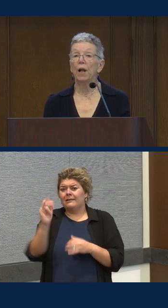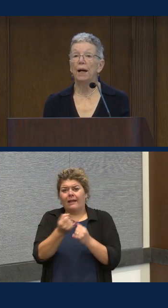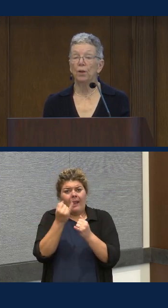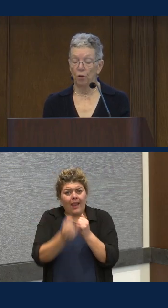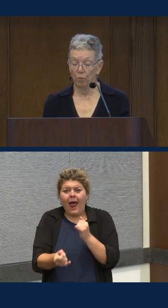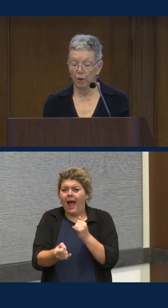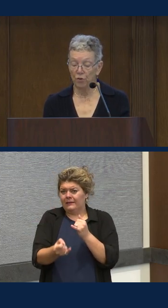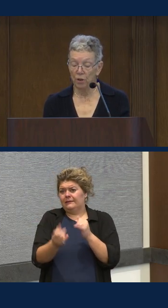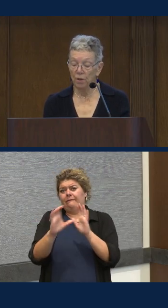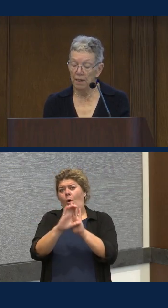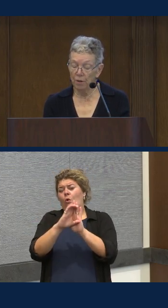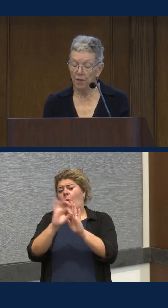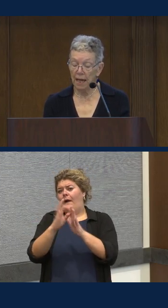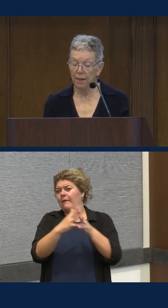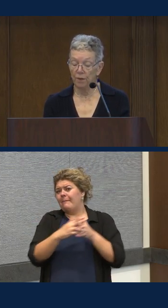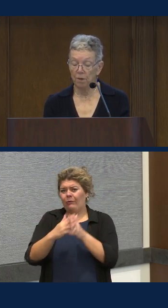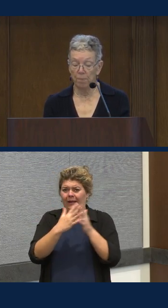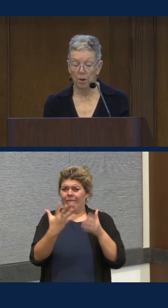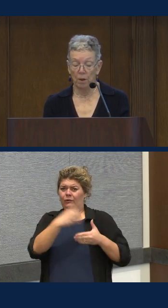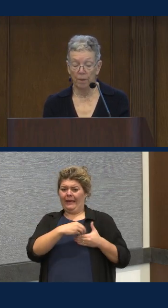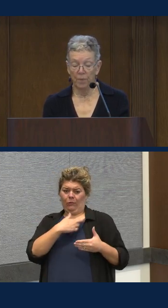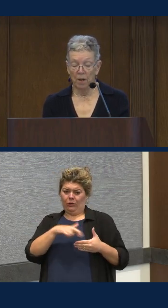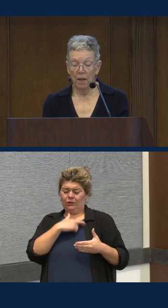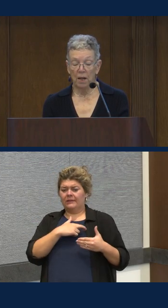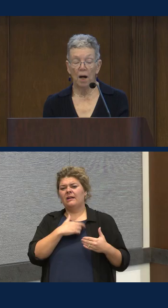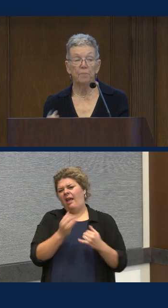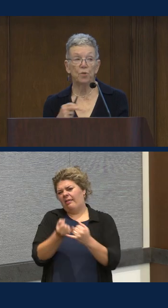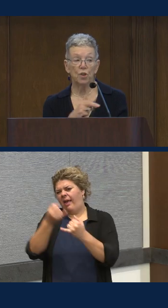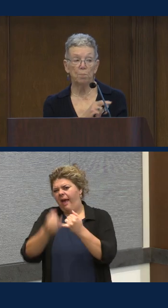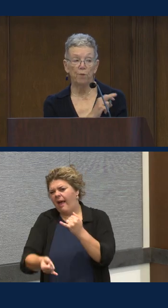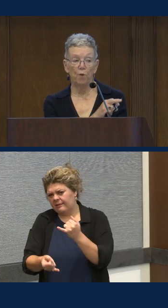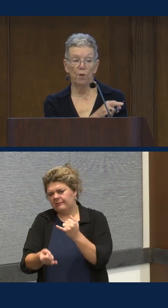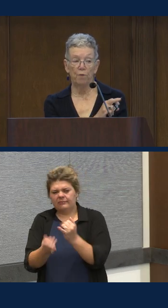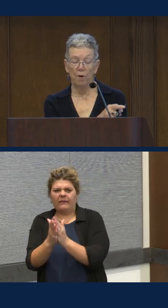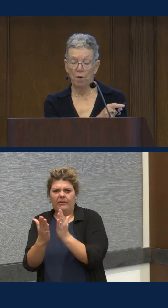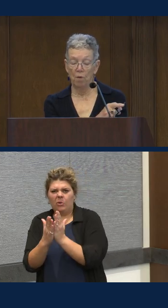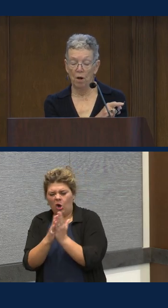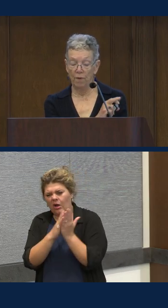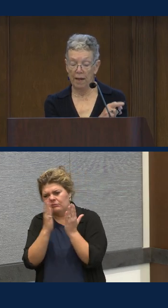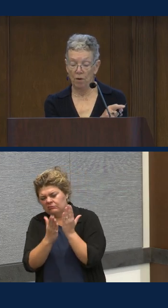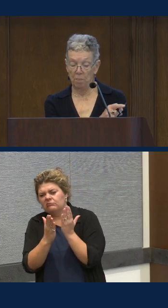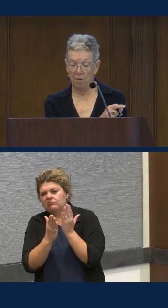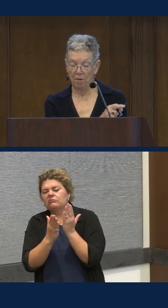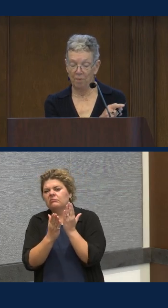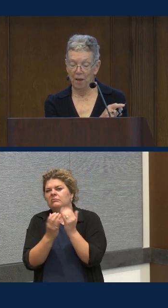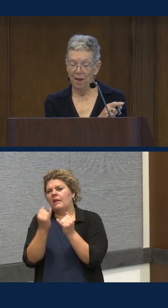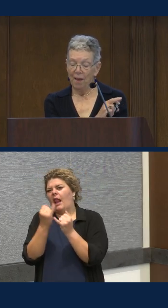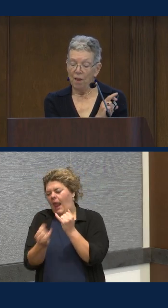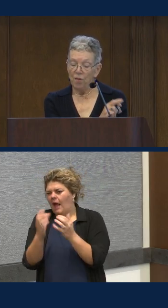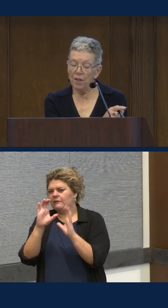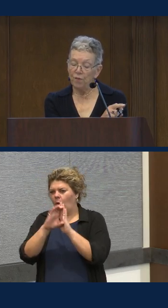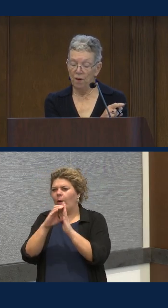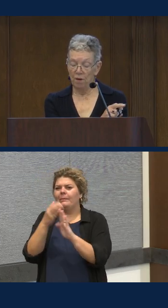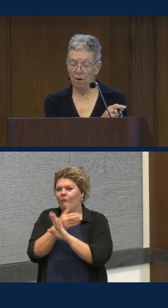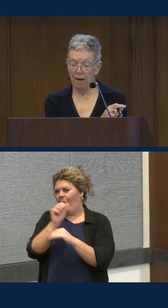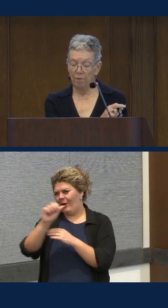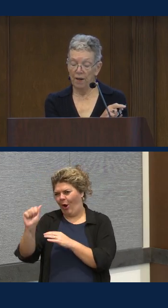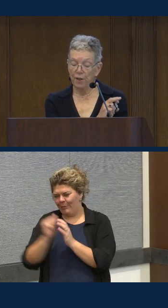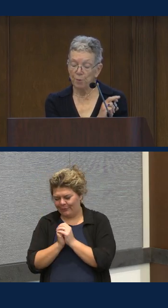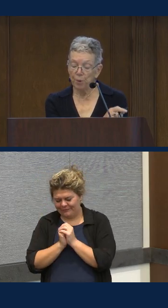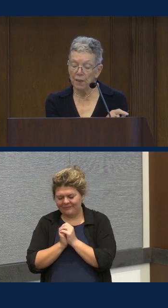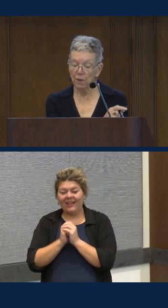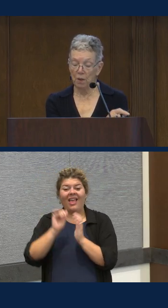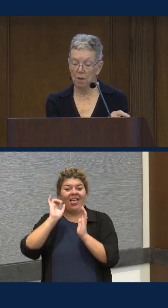American vernacular religion near the end of the book. It comes just before the photo of Ann Arbor. This